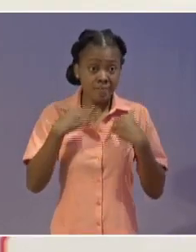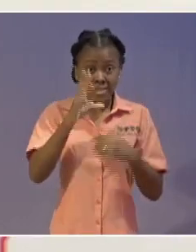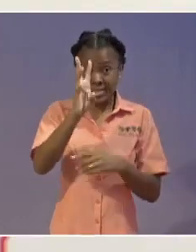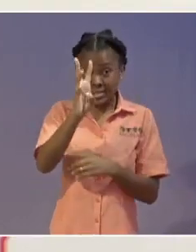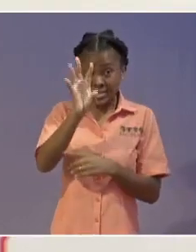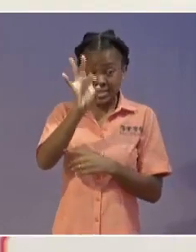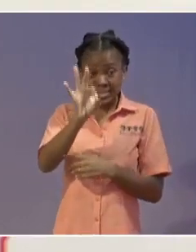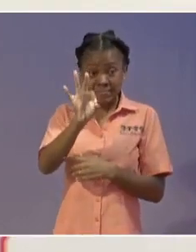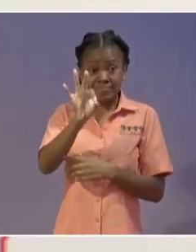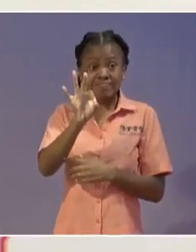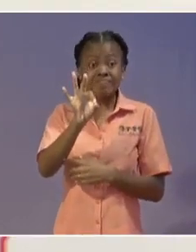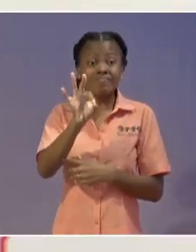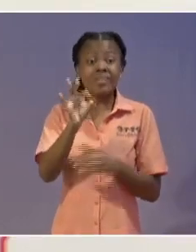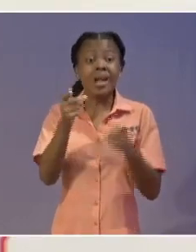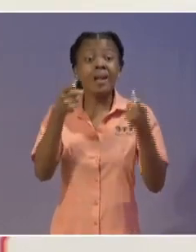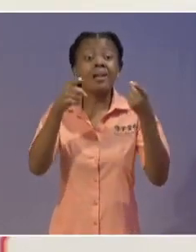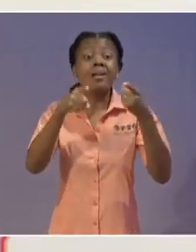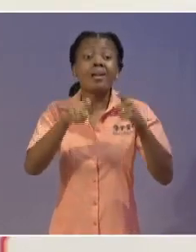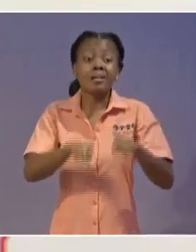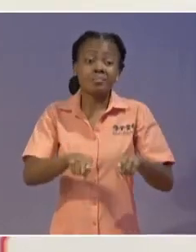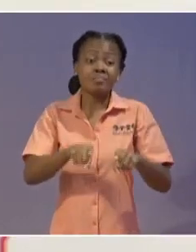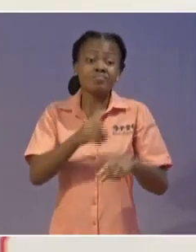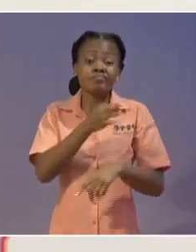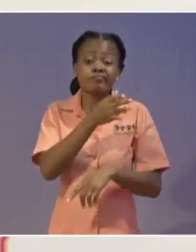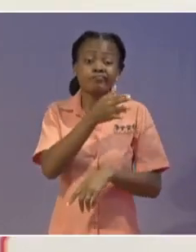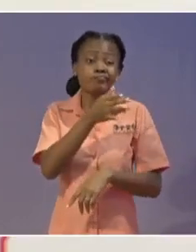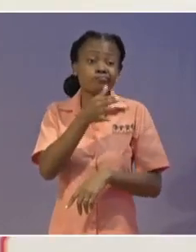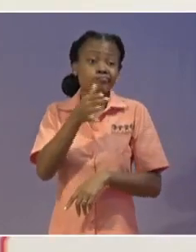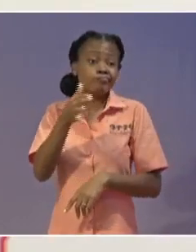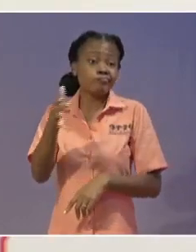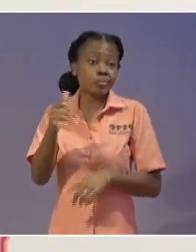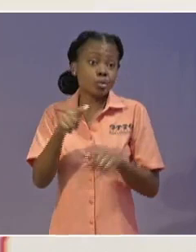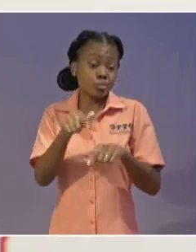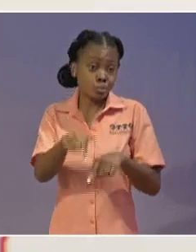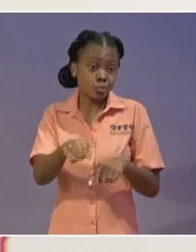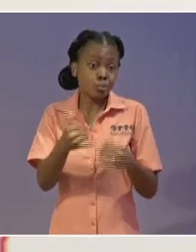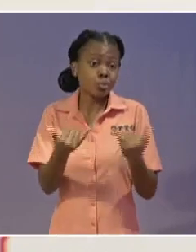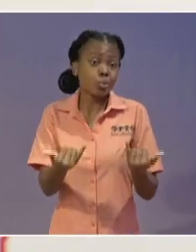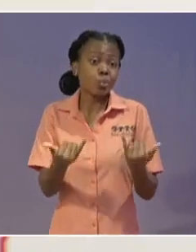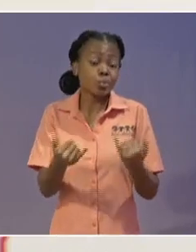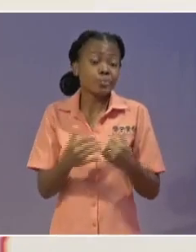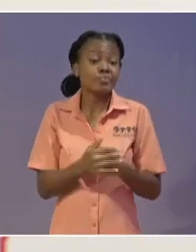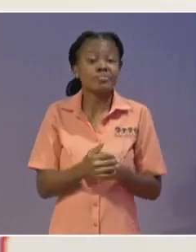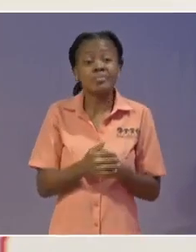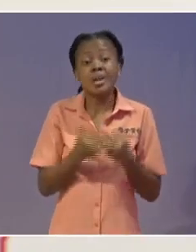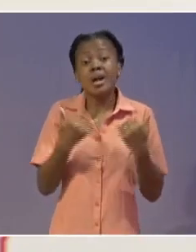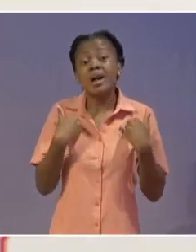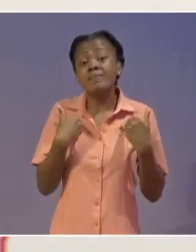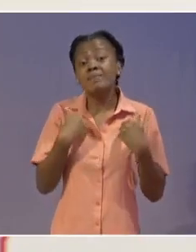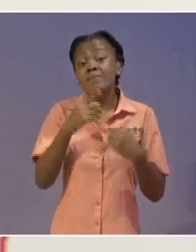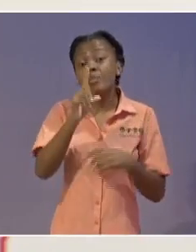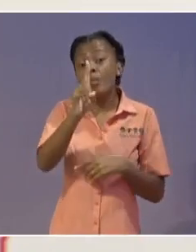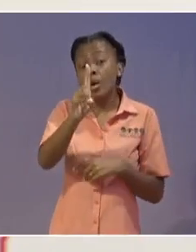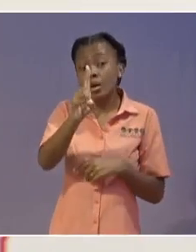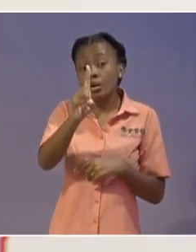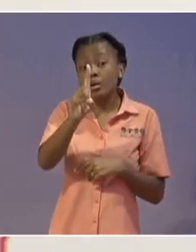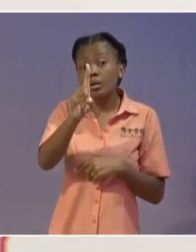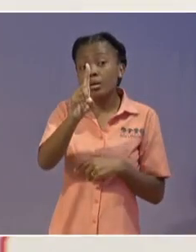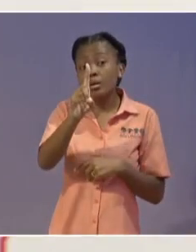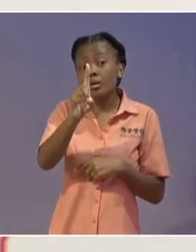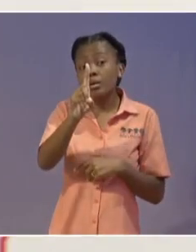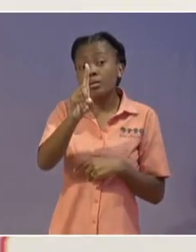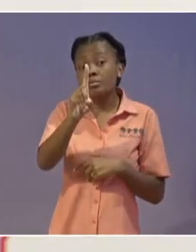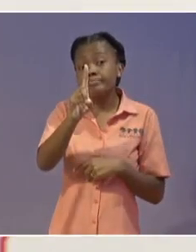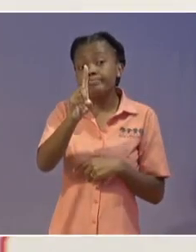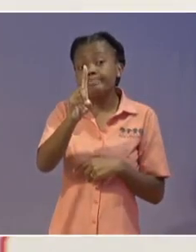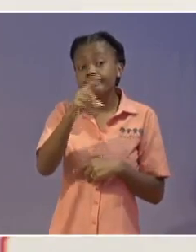C cases at this date, 69, and we presently have one of those. I'm just going to look through. We have 5